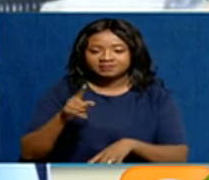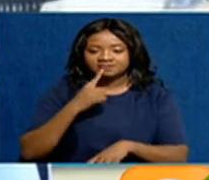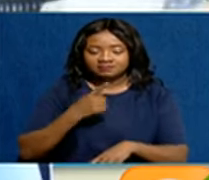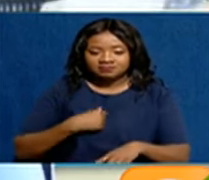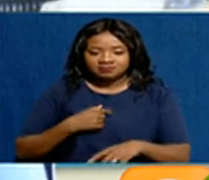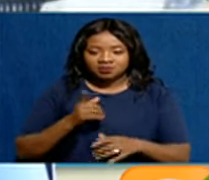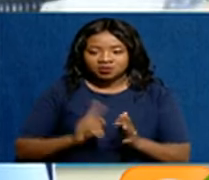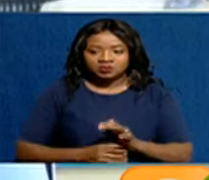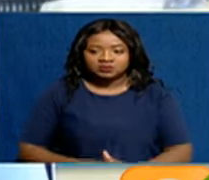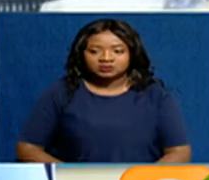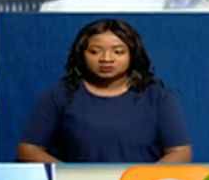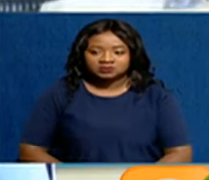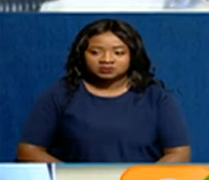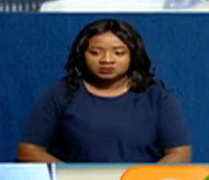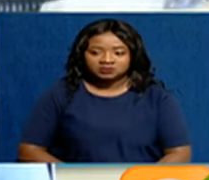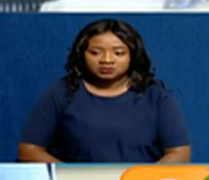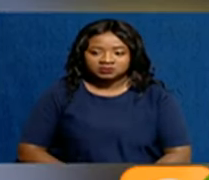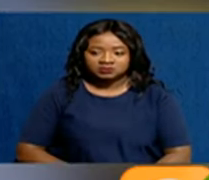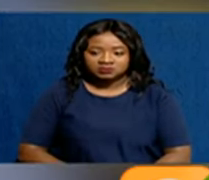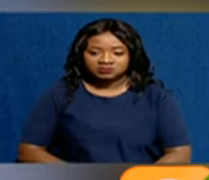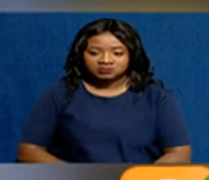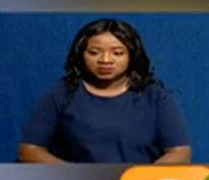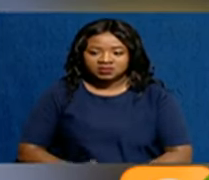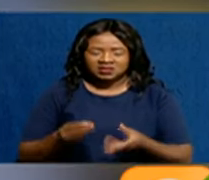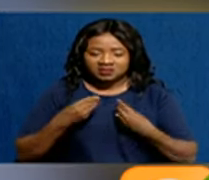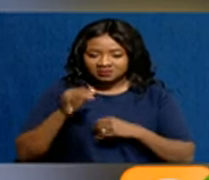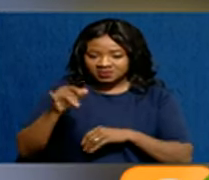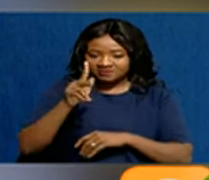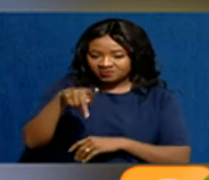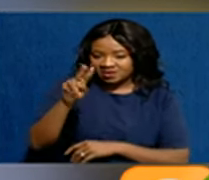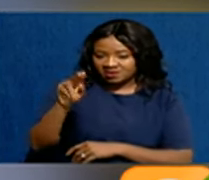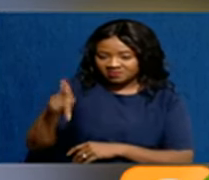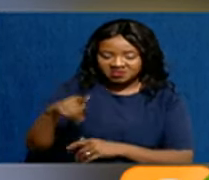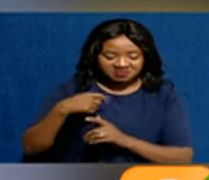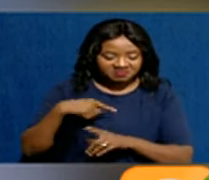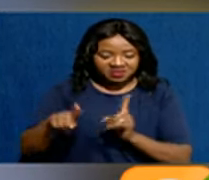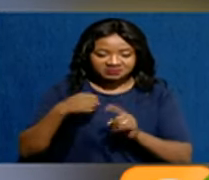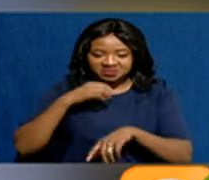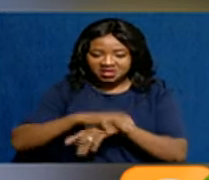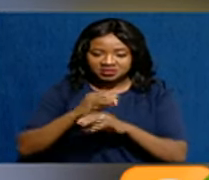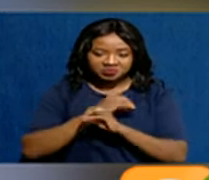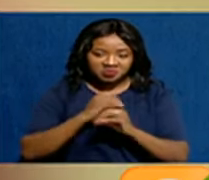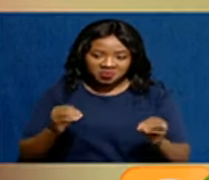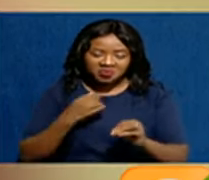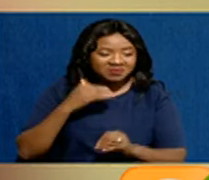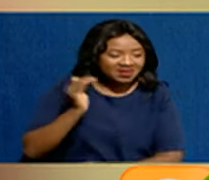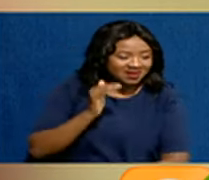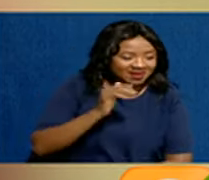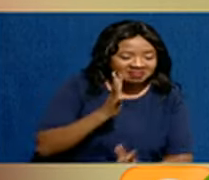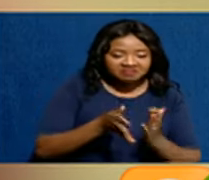ya PNP. Sikupata, nikarudi huko kwenda kuulizia, then sikupata